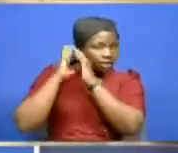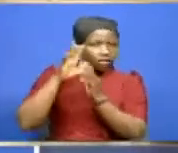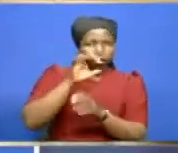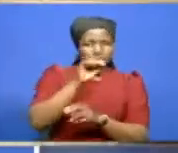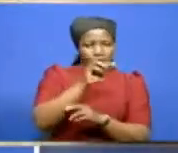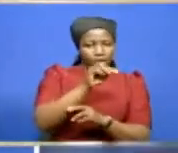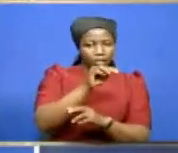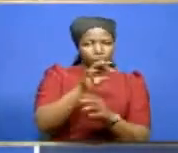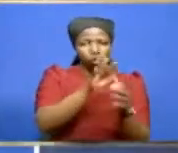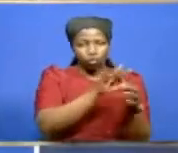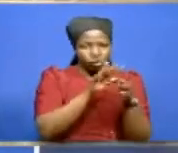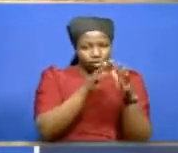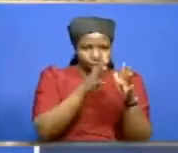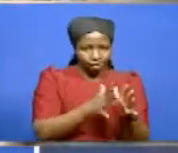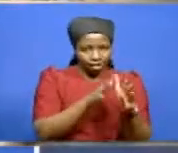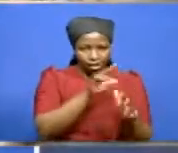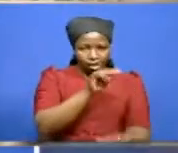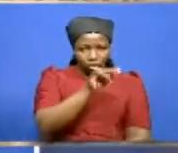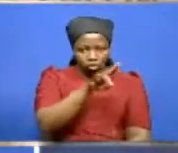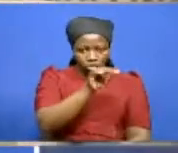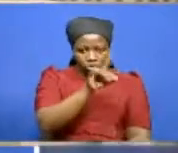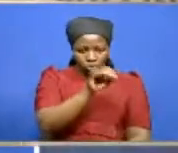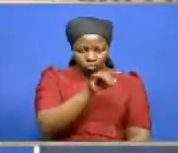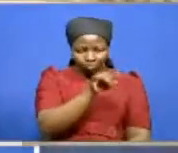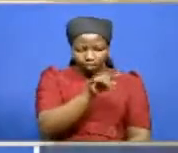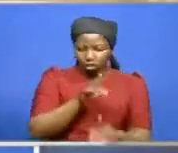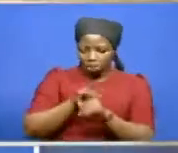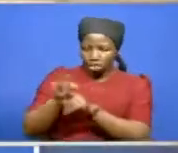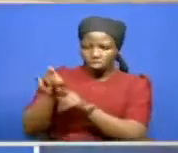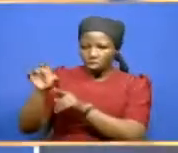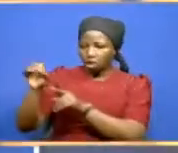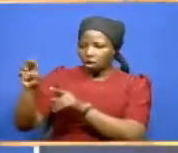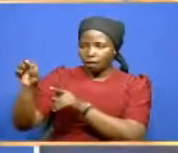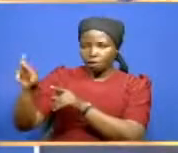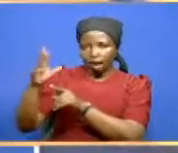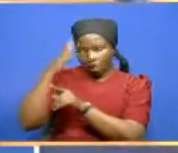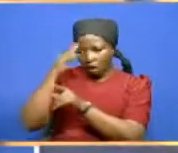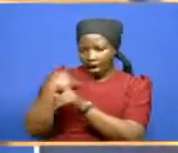Nyundo. Nyundo had accused Omar of bribery voting.